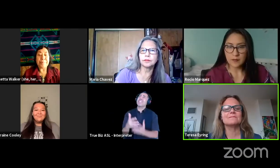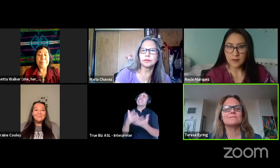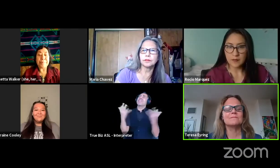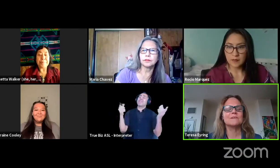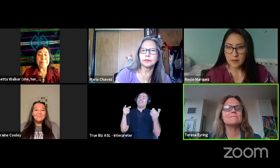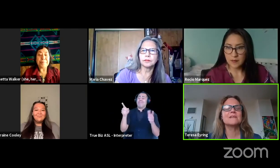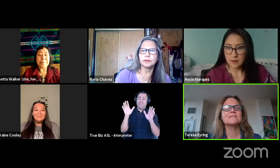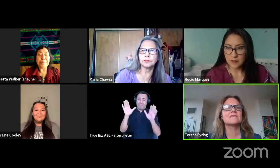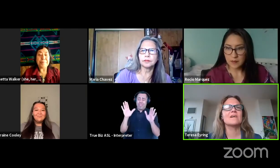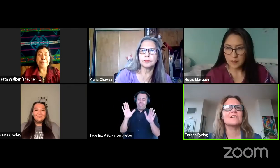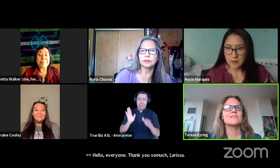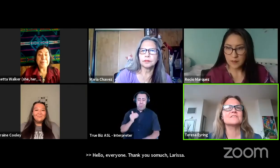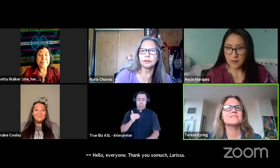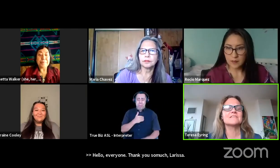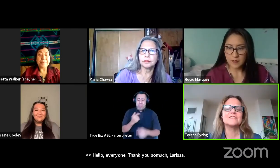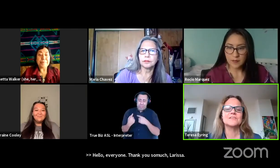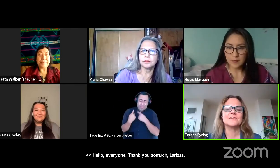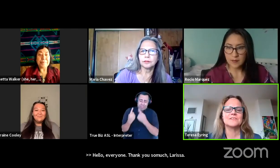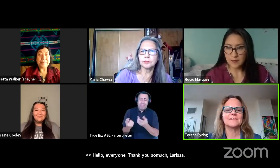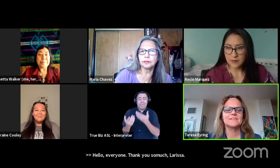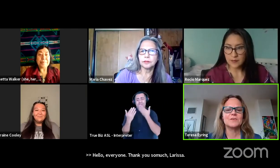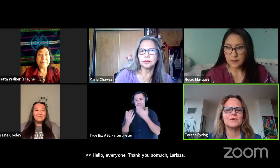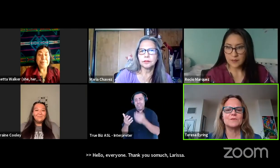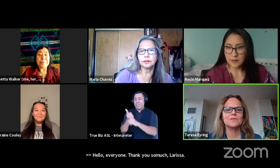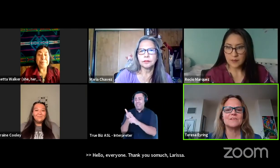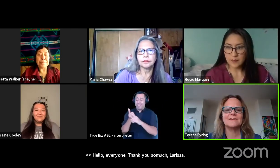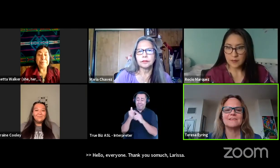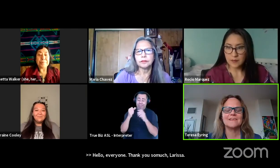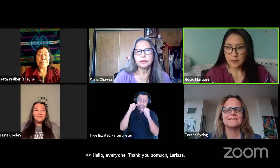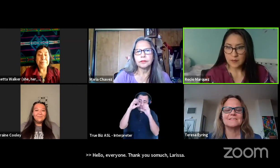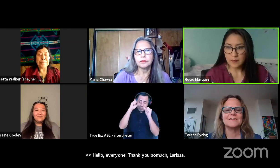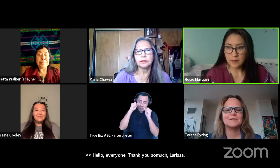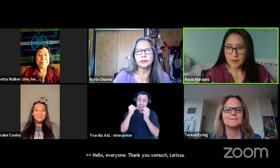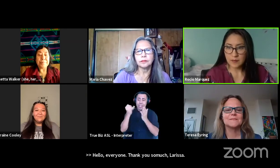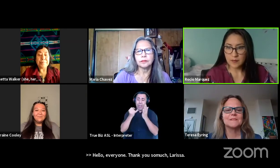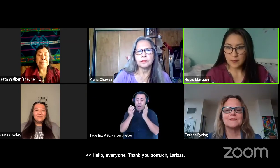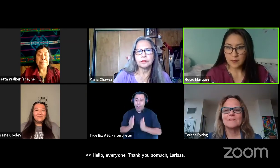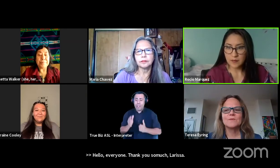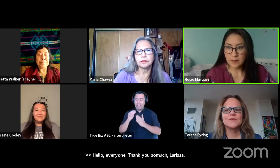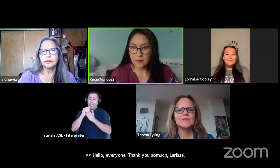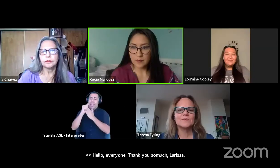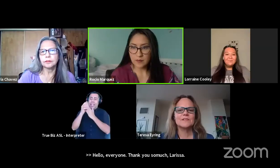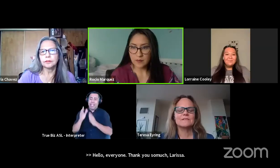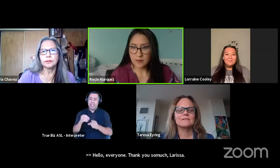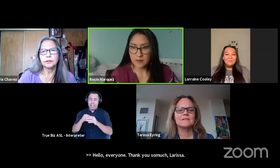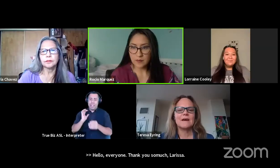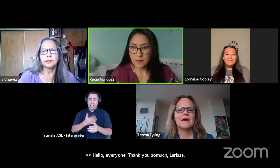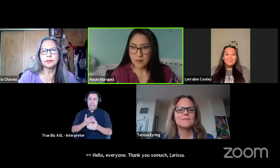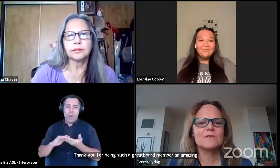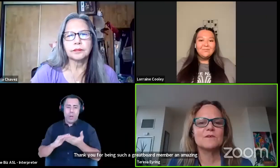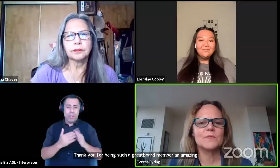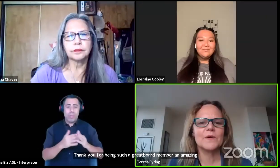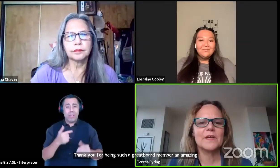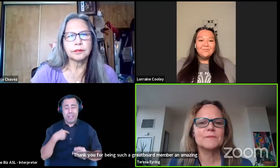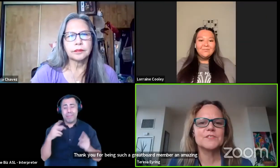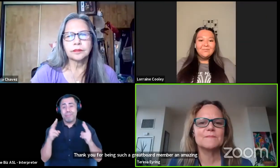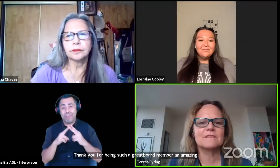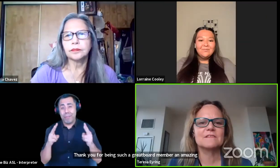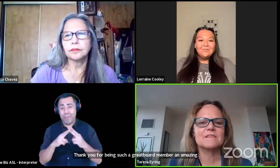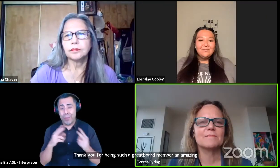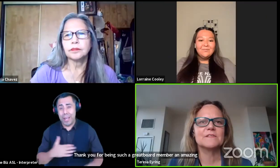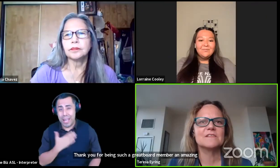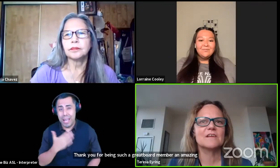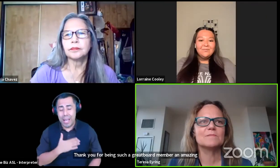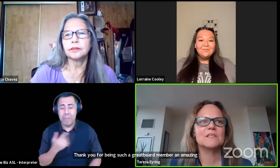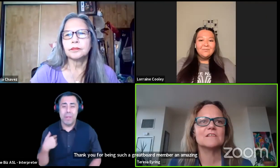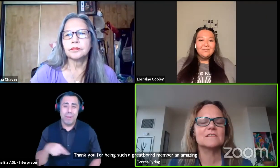and amazing artist and leader in our community. And really, really happy that we were able to make